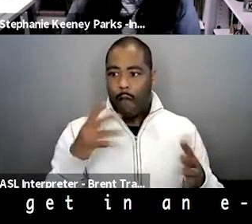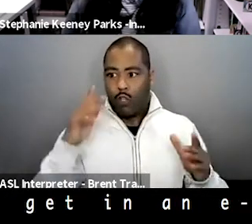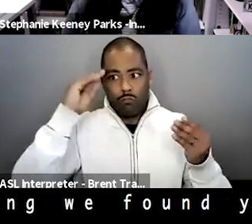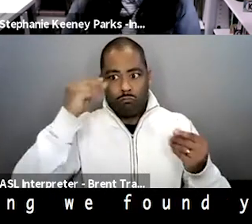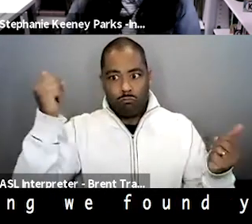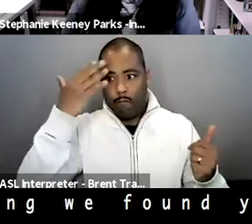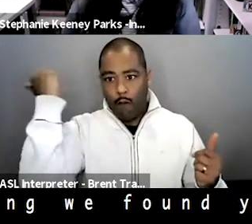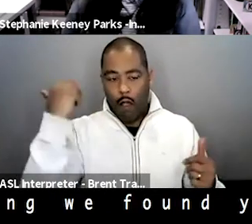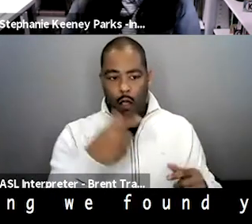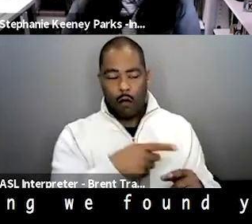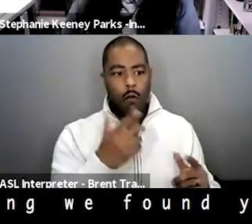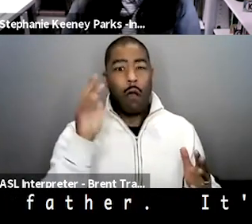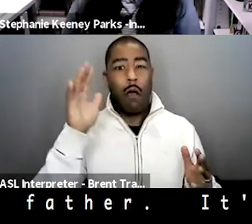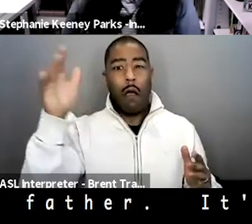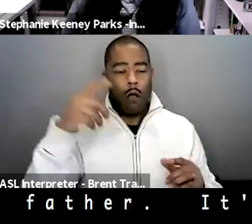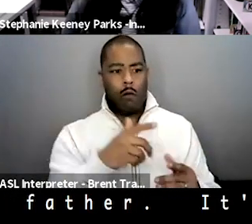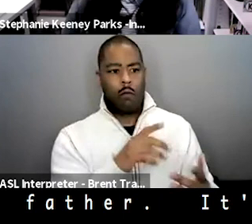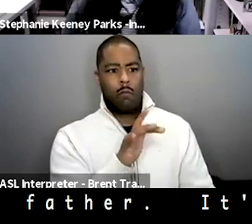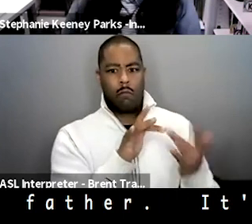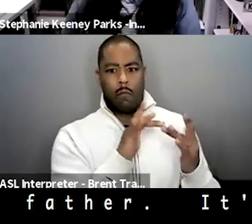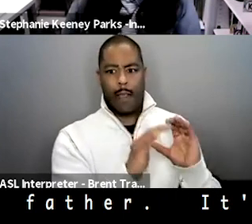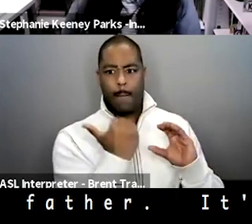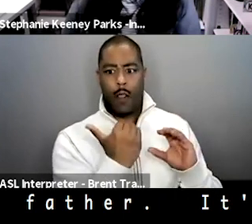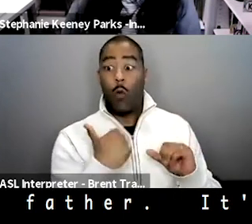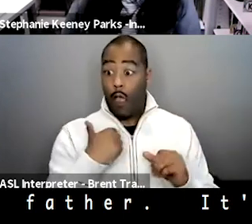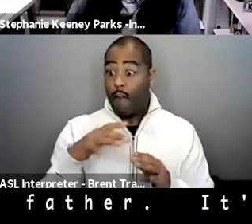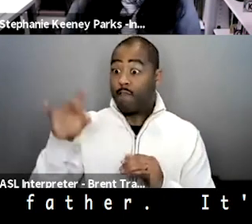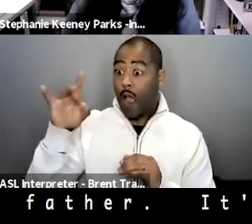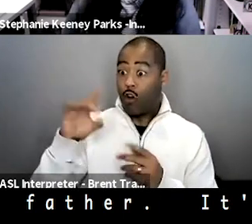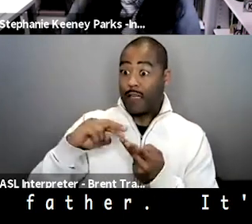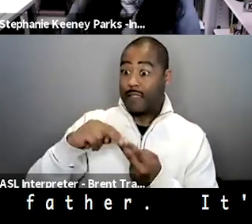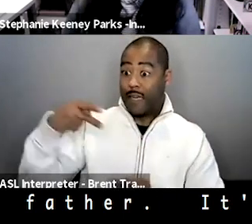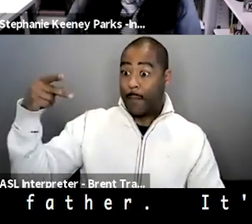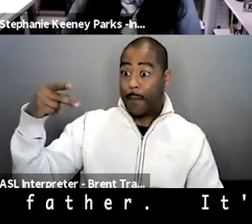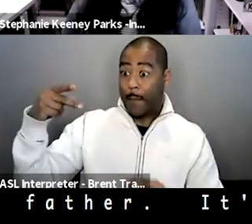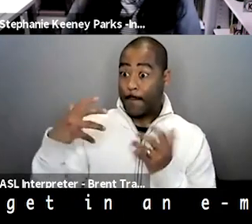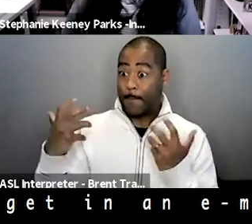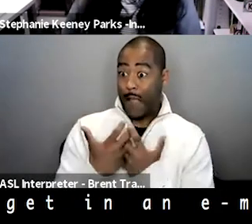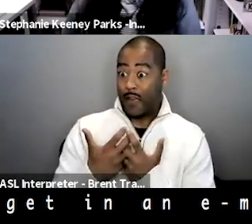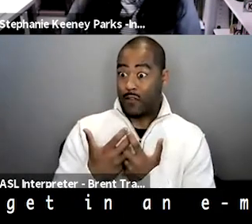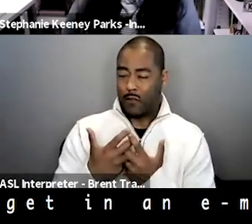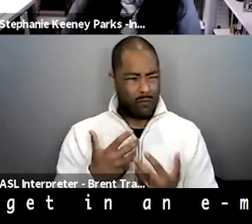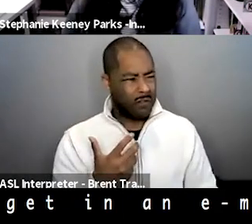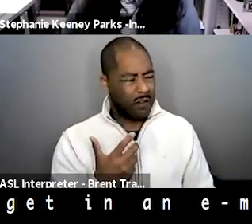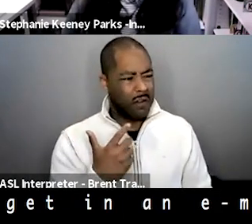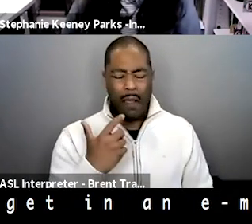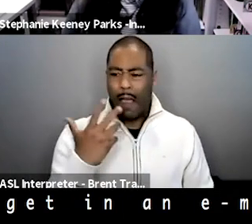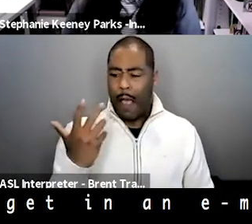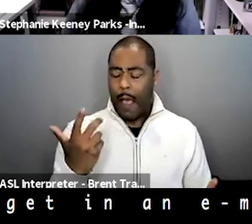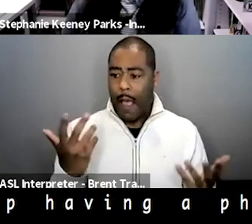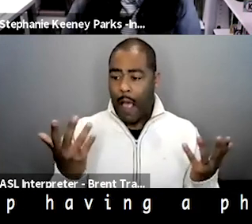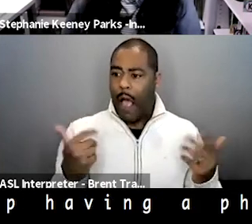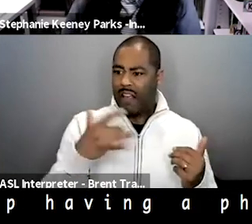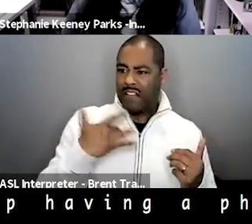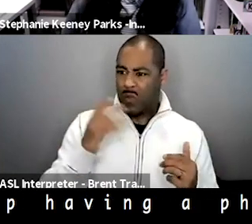kind of news you expect to get in an email. You know, it's like saying we've found your long lost father, or we've found, you know, it's like, it's a weird